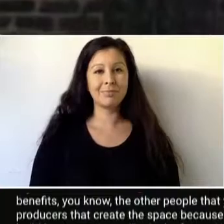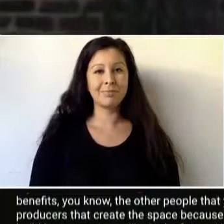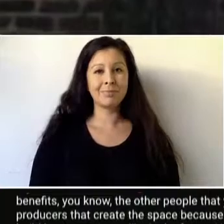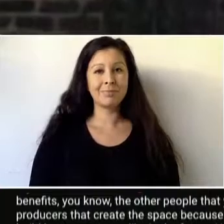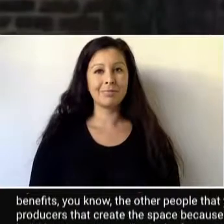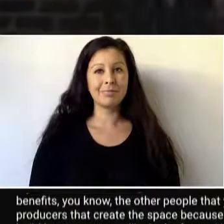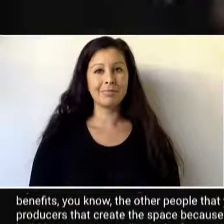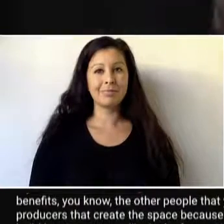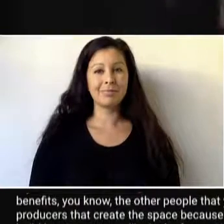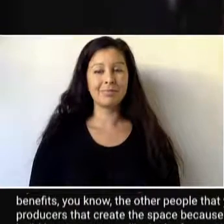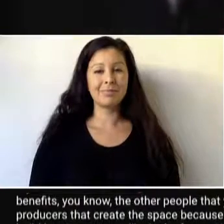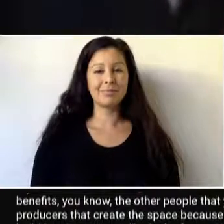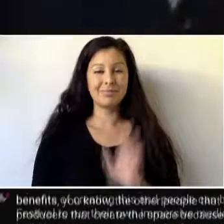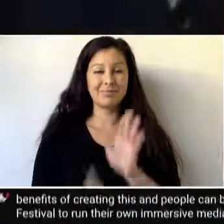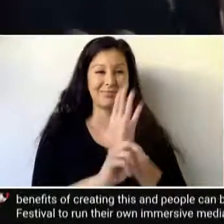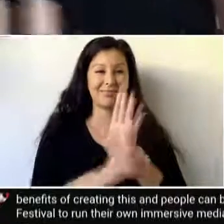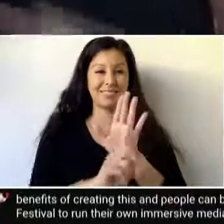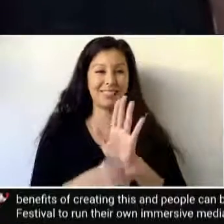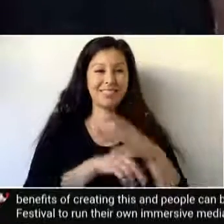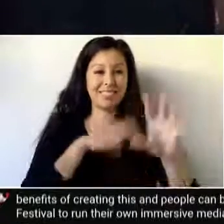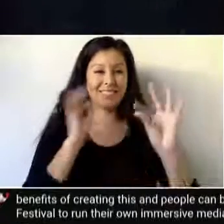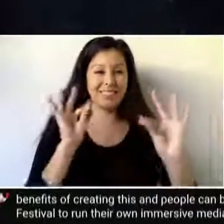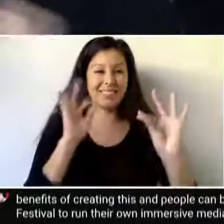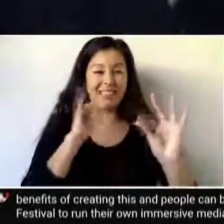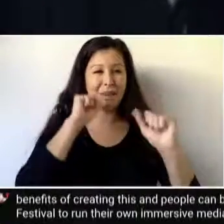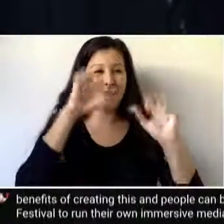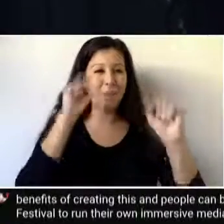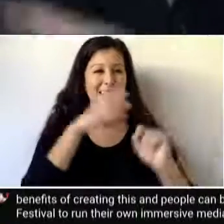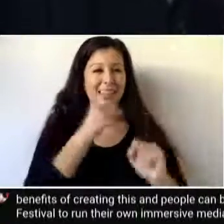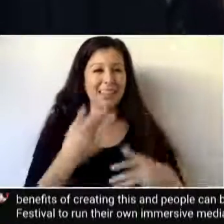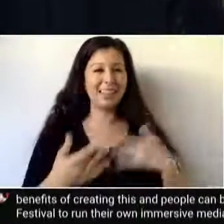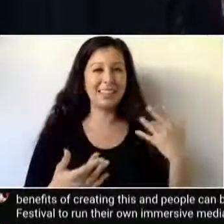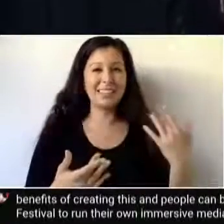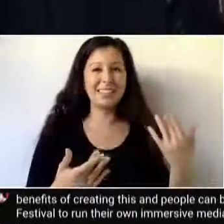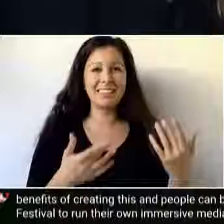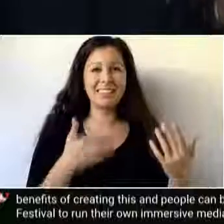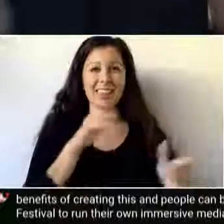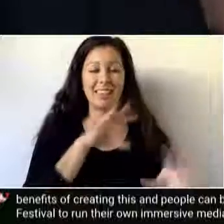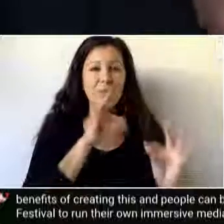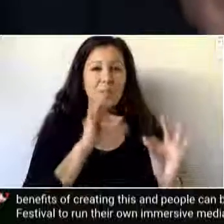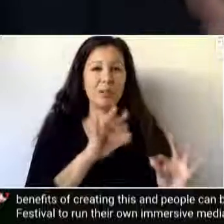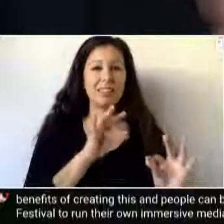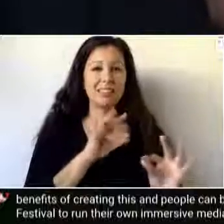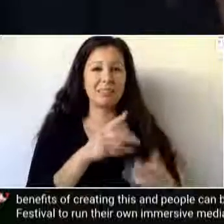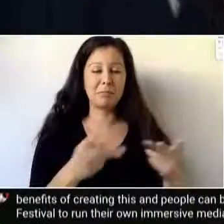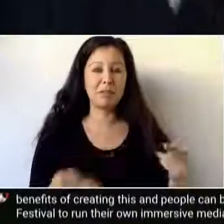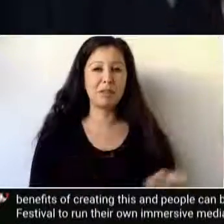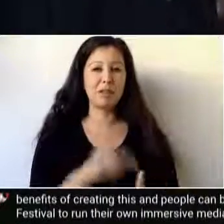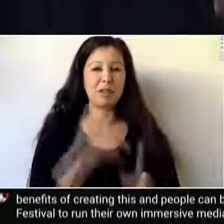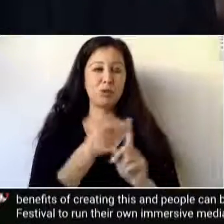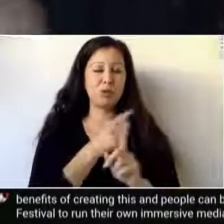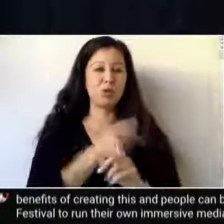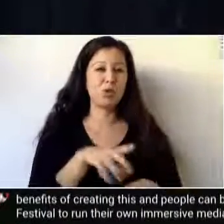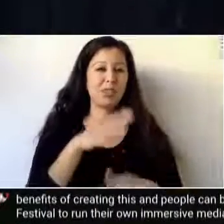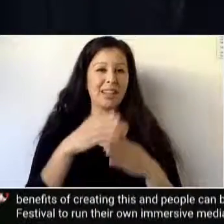Ding, ding, ding, that is amazing. I think that is a perfect place to